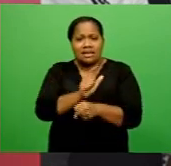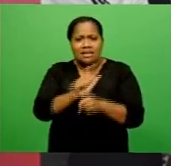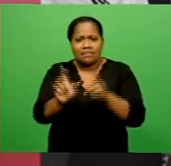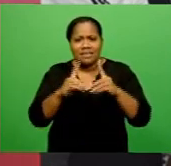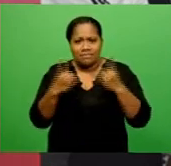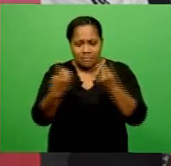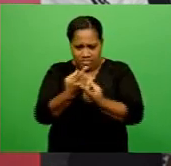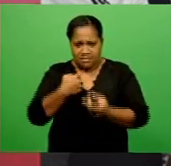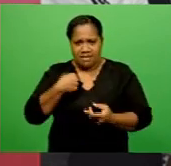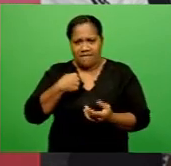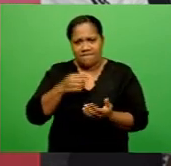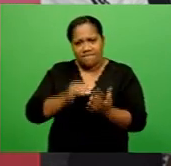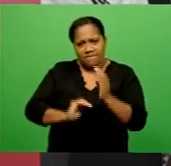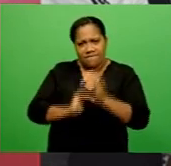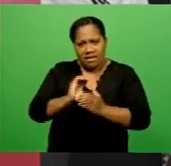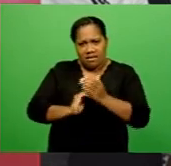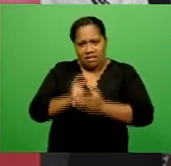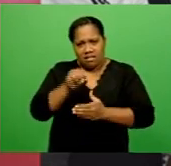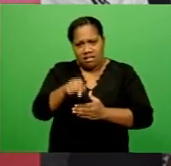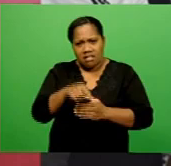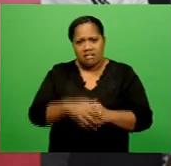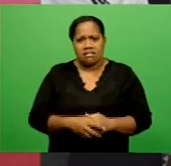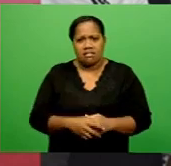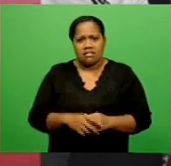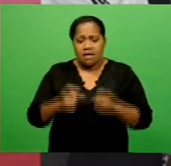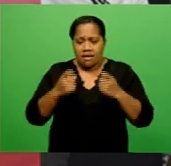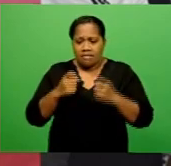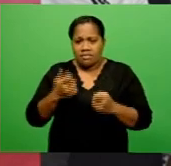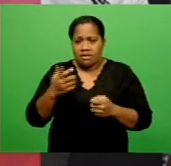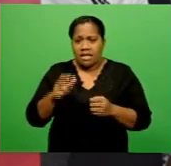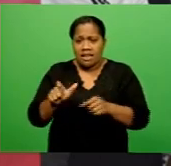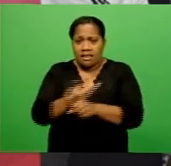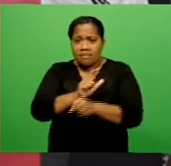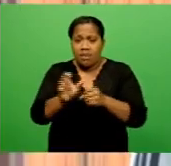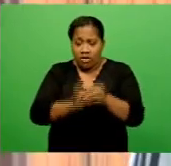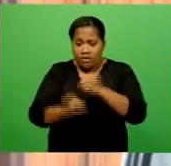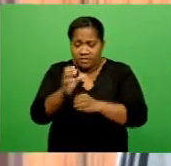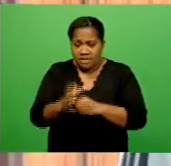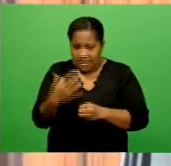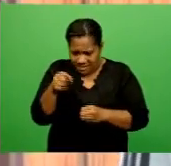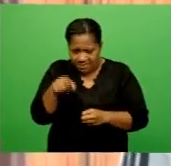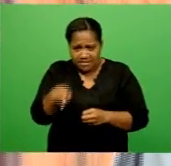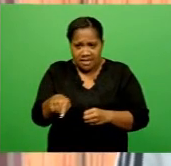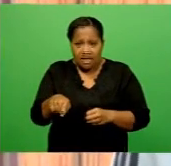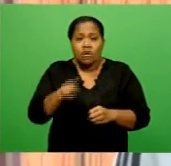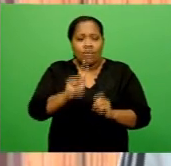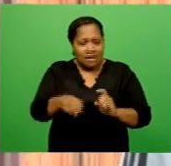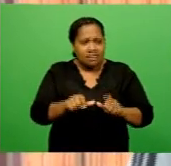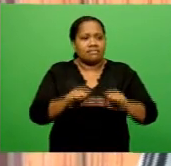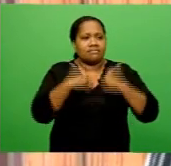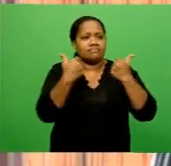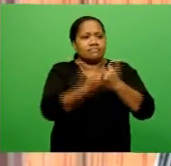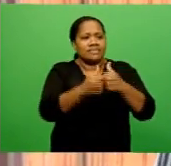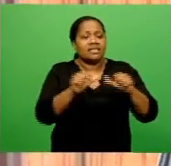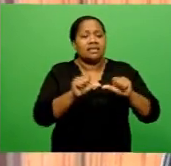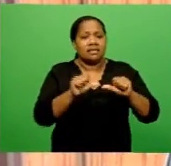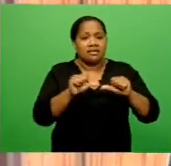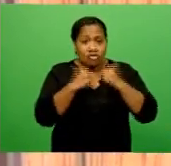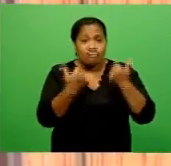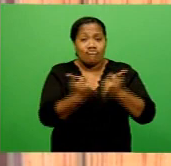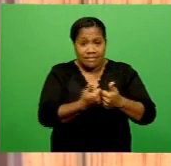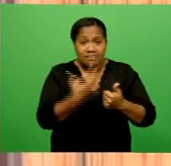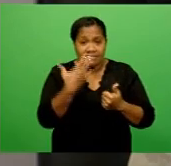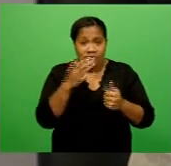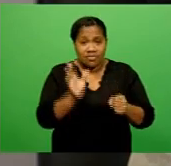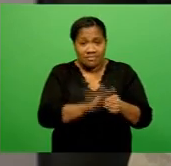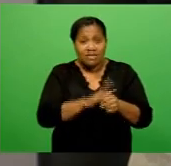filled in the presence of the Labour officer. This was agreed in a gentleman's agreement between Mr. Patel, Mr. Yasmusa